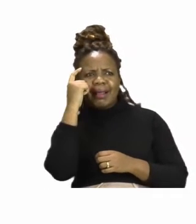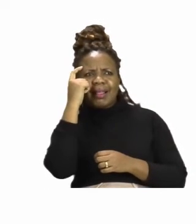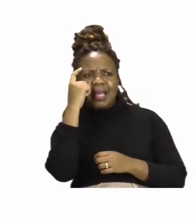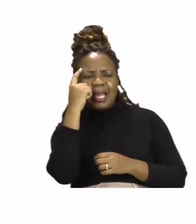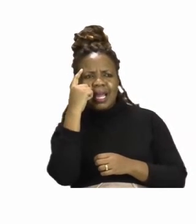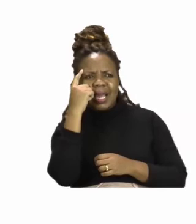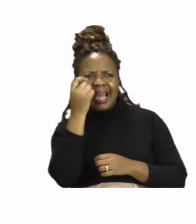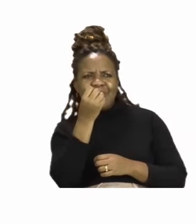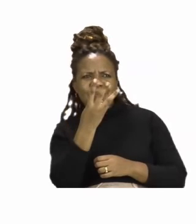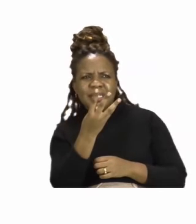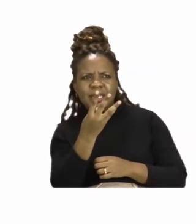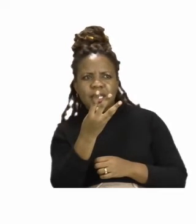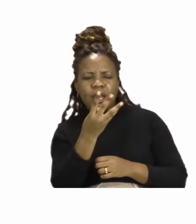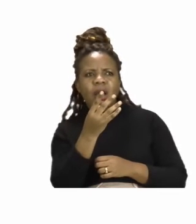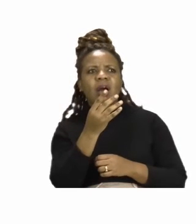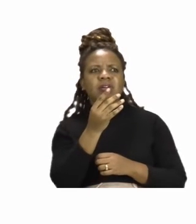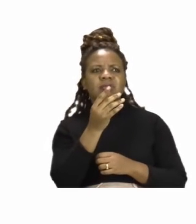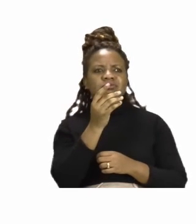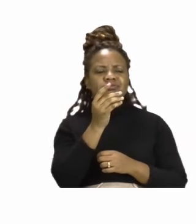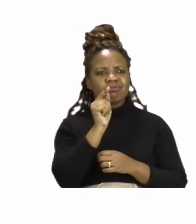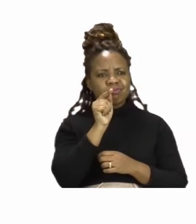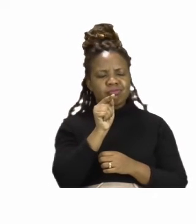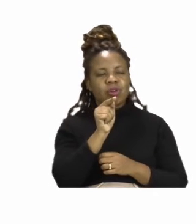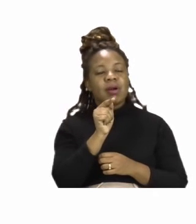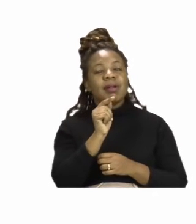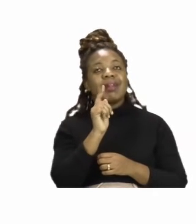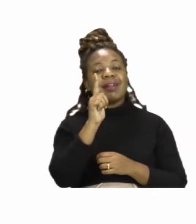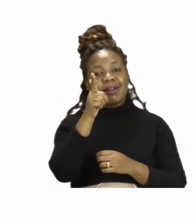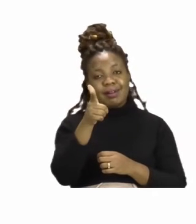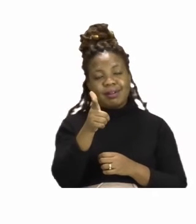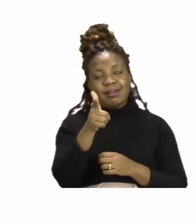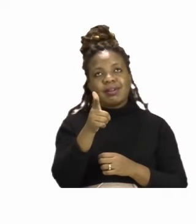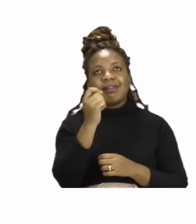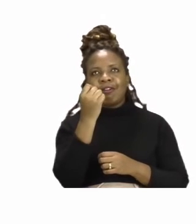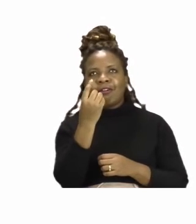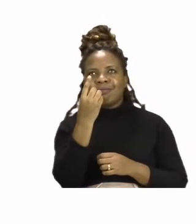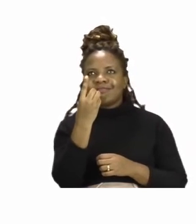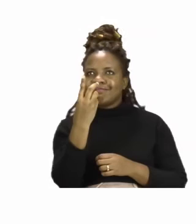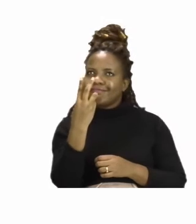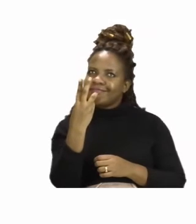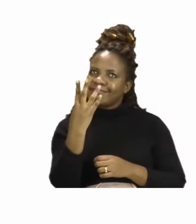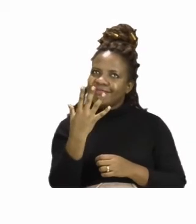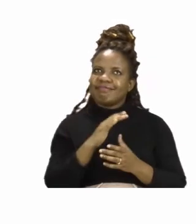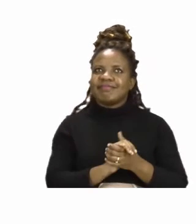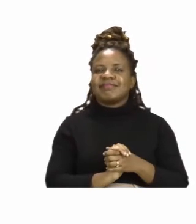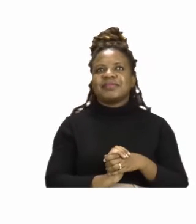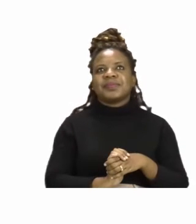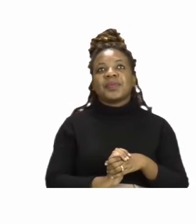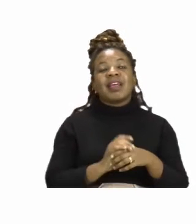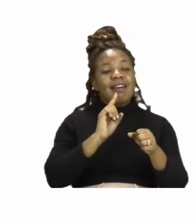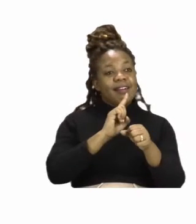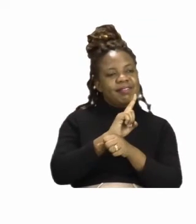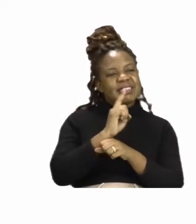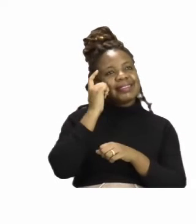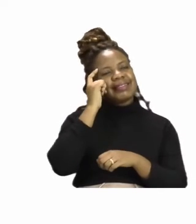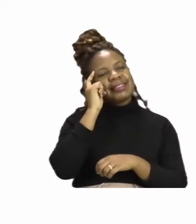count. This is so much fun because first of all, we don't even have to do anything. We just need to guess first. But